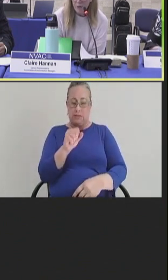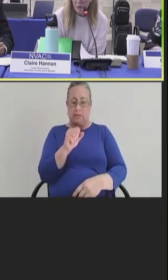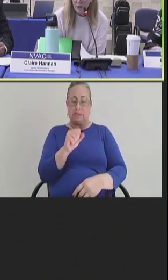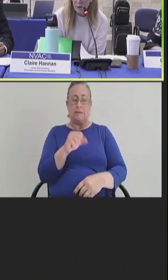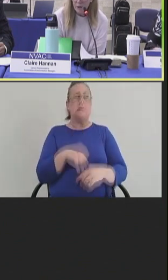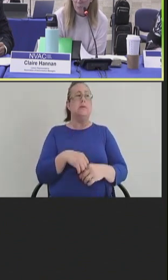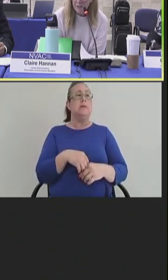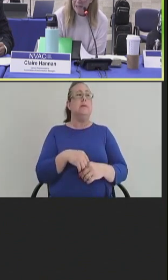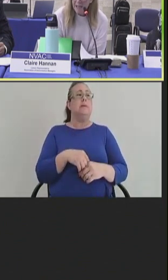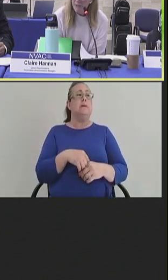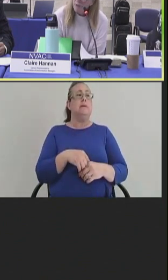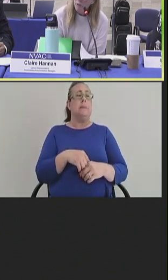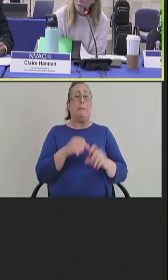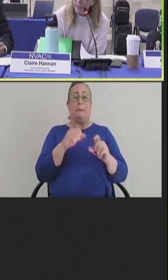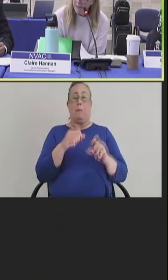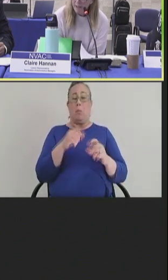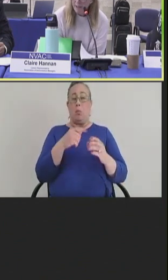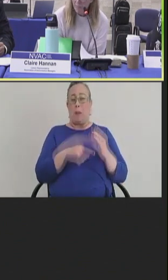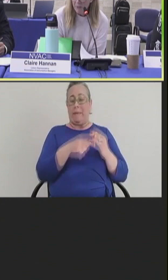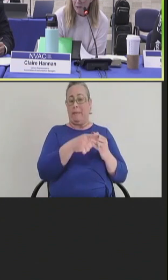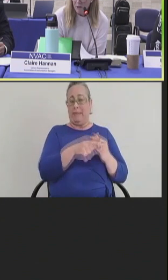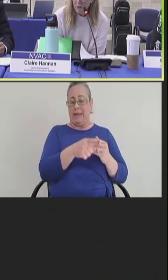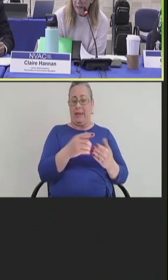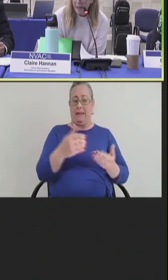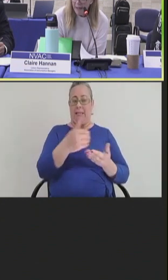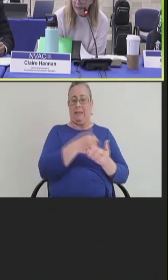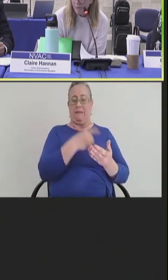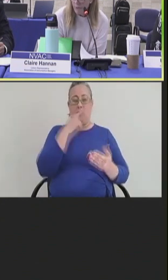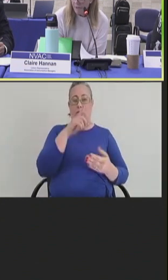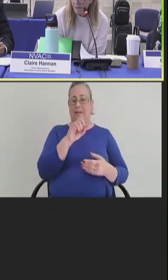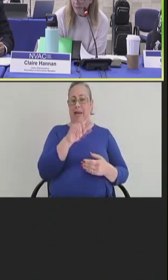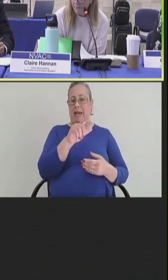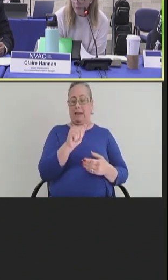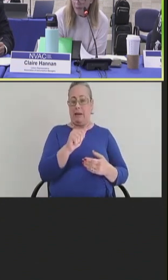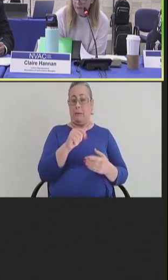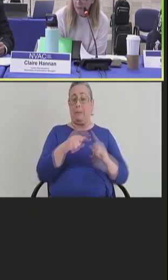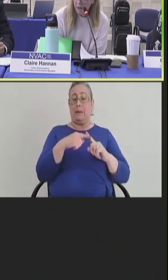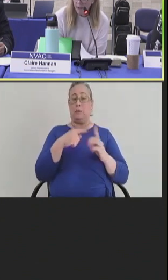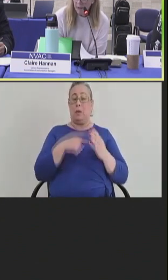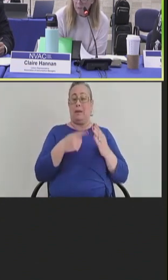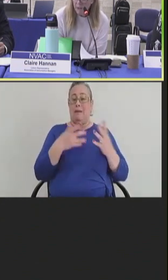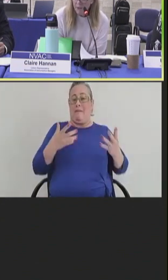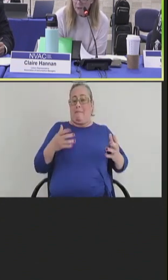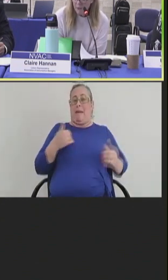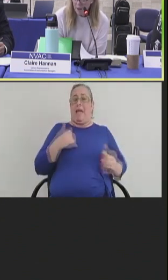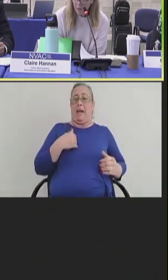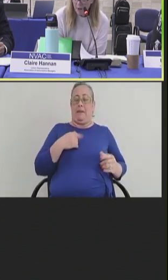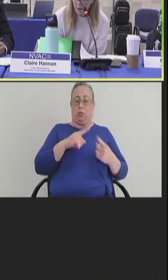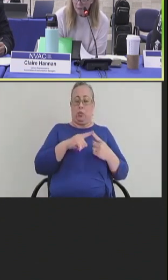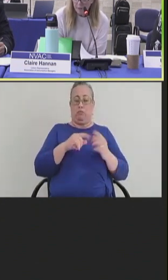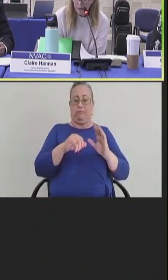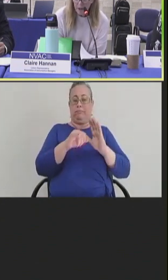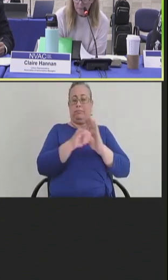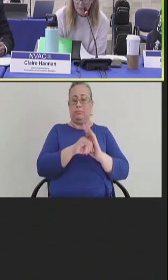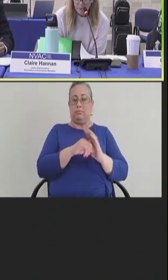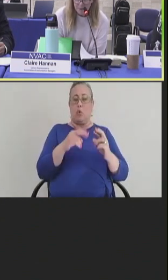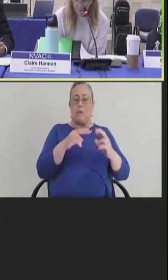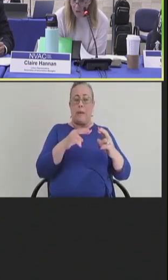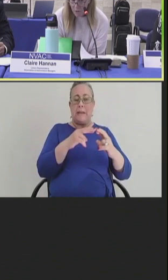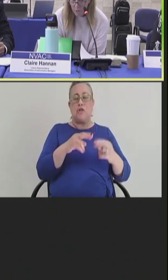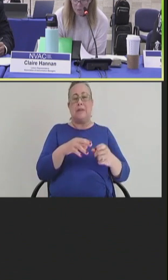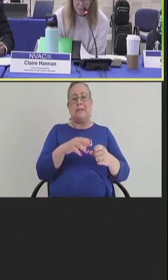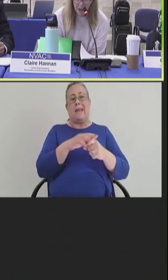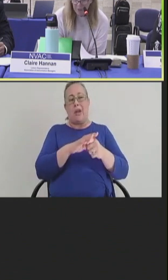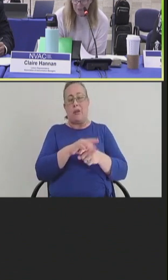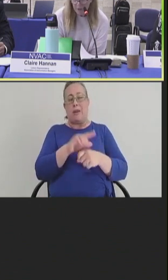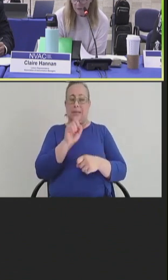potentially, what data they're collecting and potentially have to identify regions or areas or zip